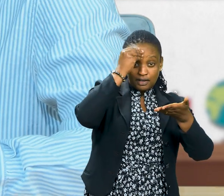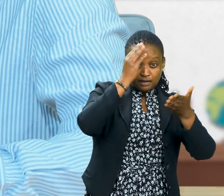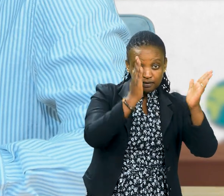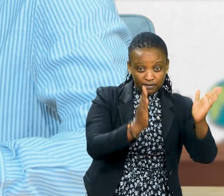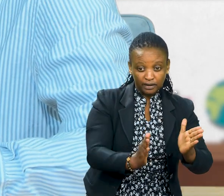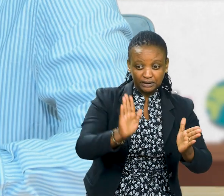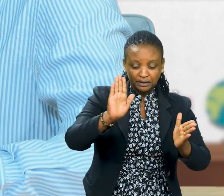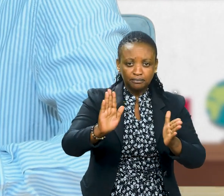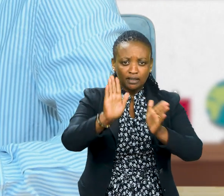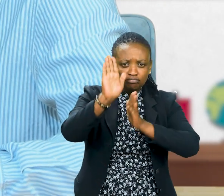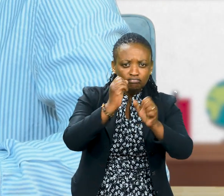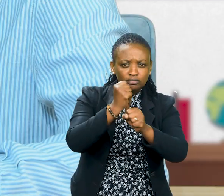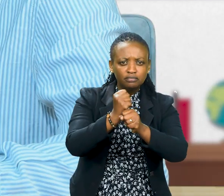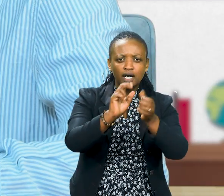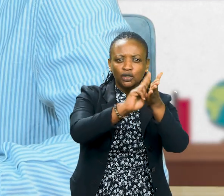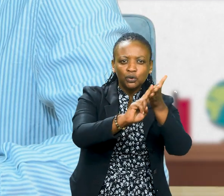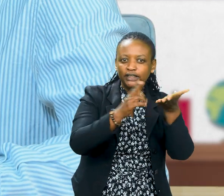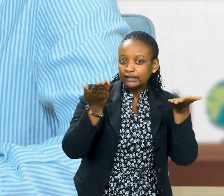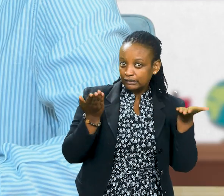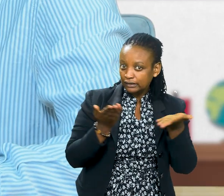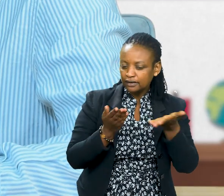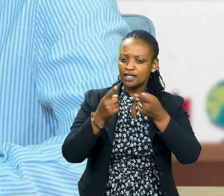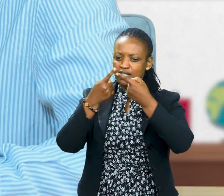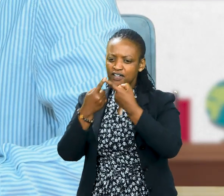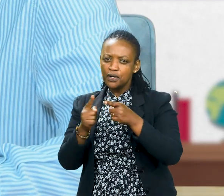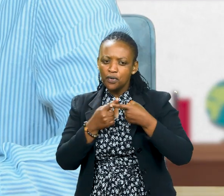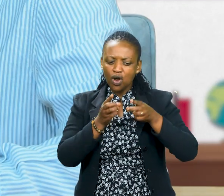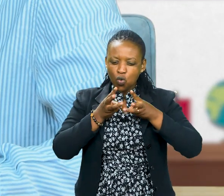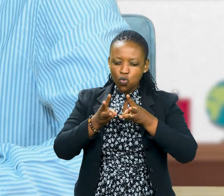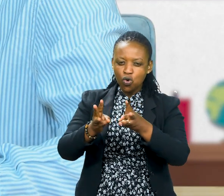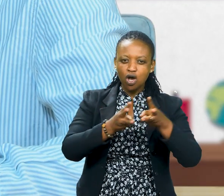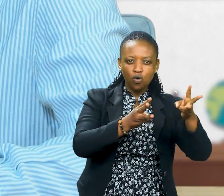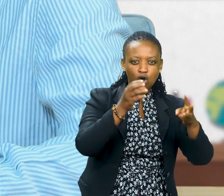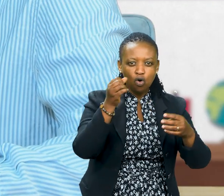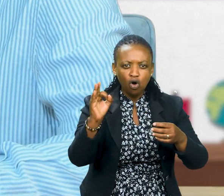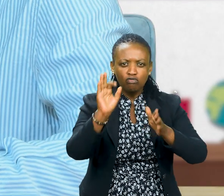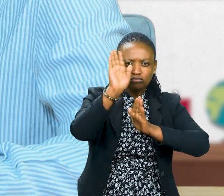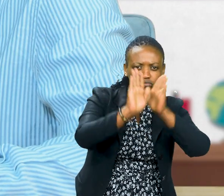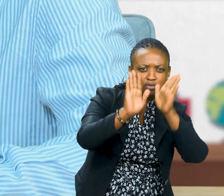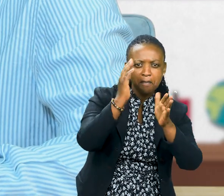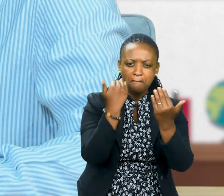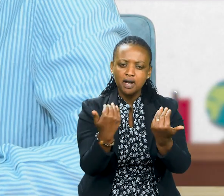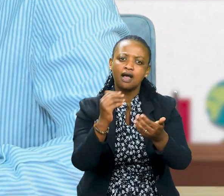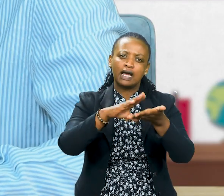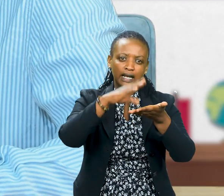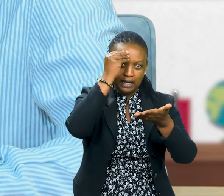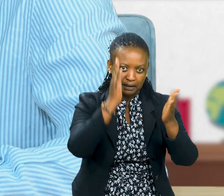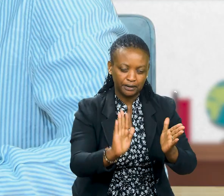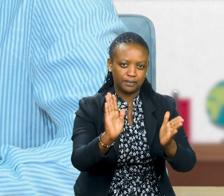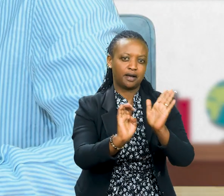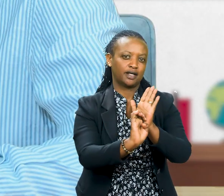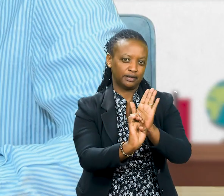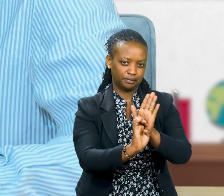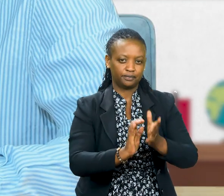In learner's engagement, we are going to apply different ways of engaging